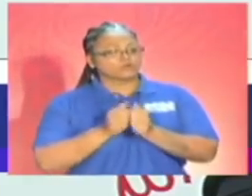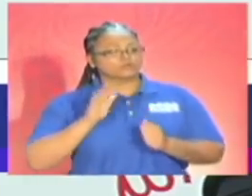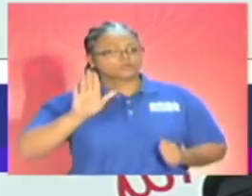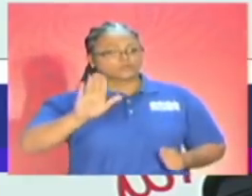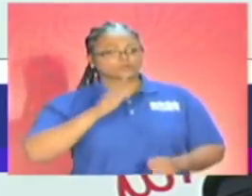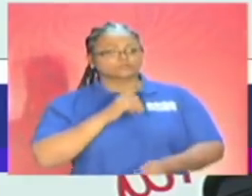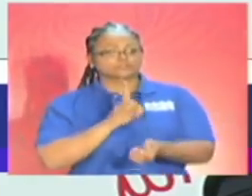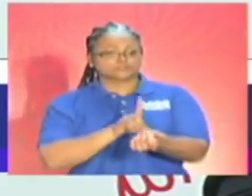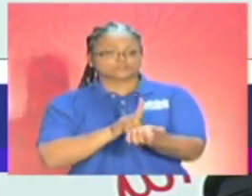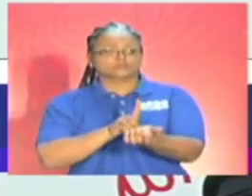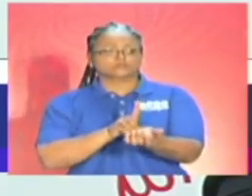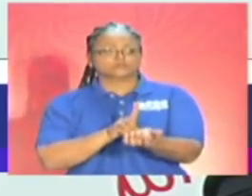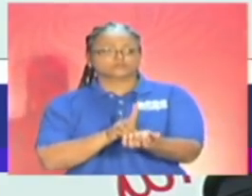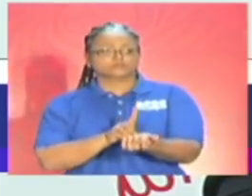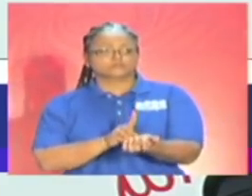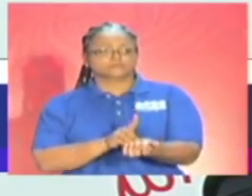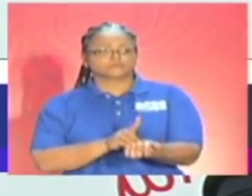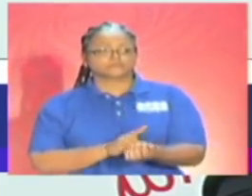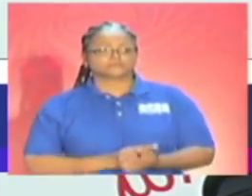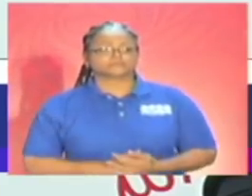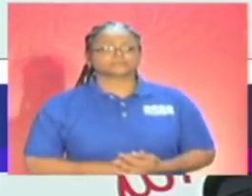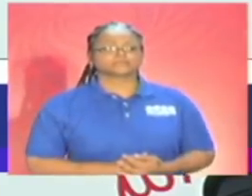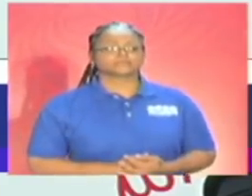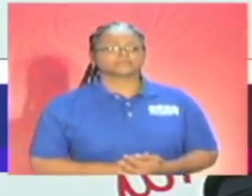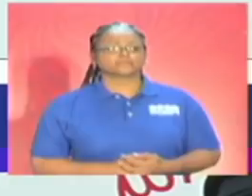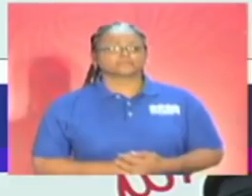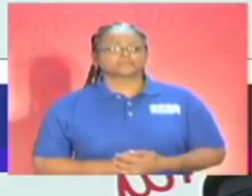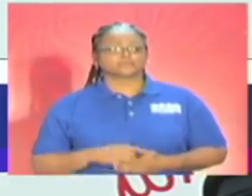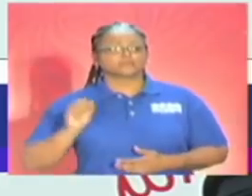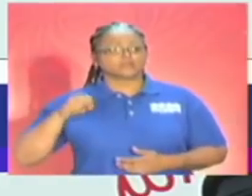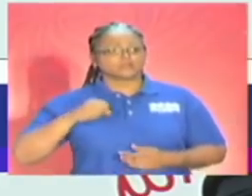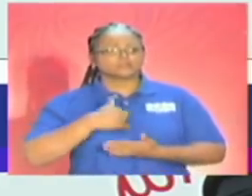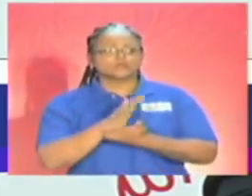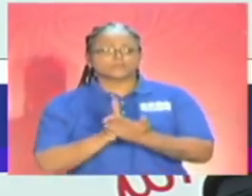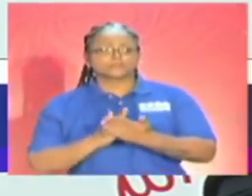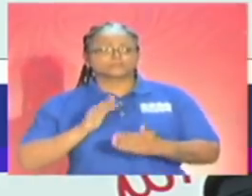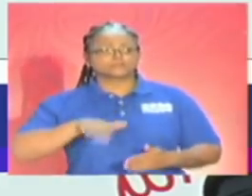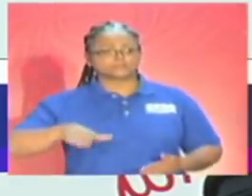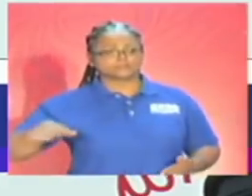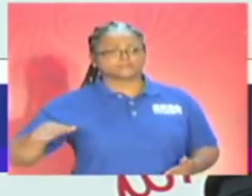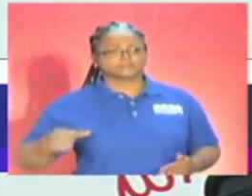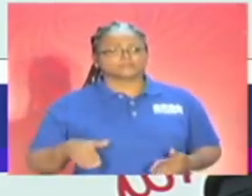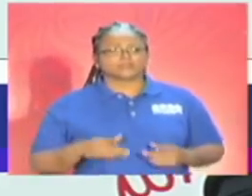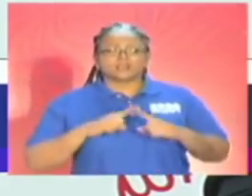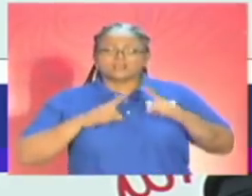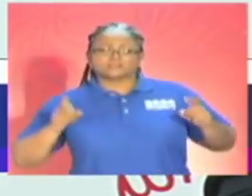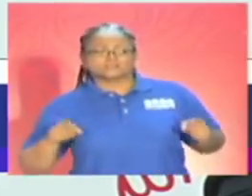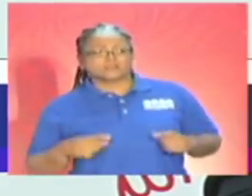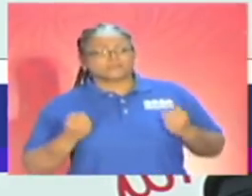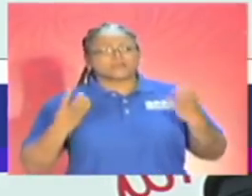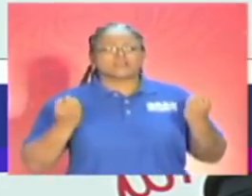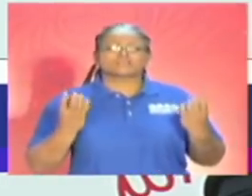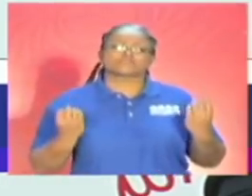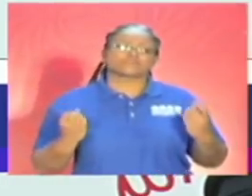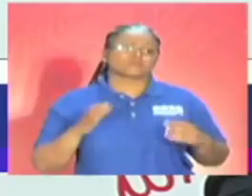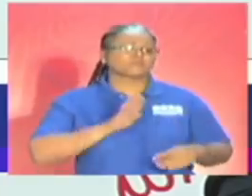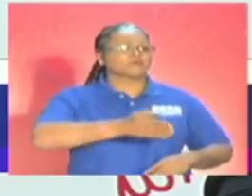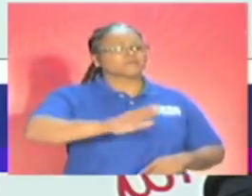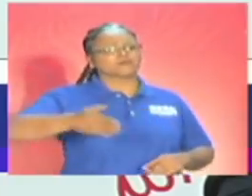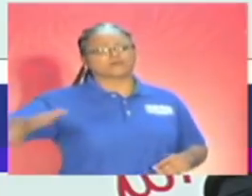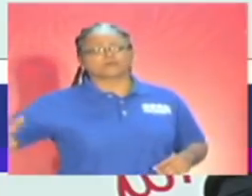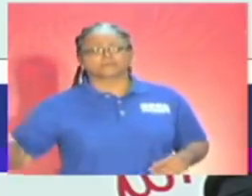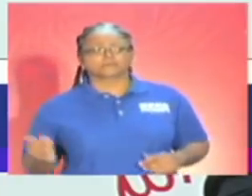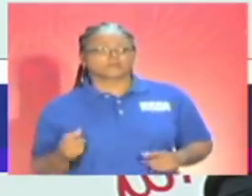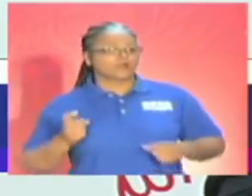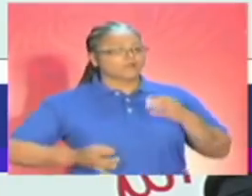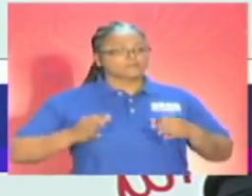has a history of allergies, there are some people who are very allergic to almost everything, including Panadol. And if you have that history, you would be, just